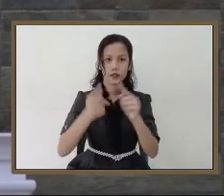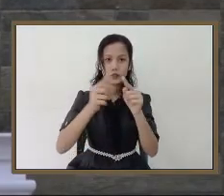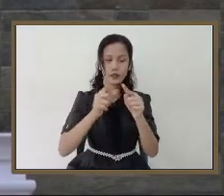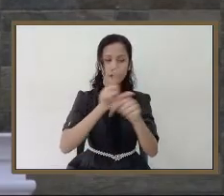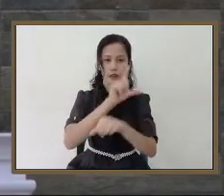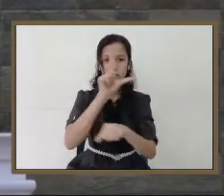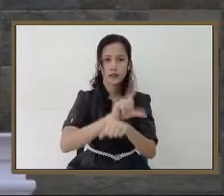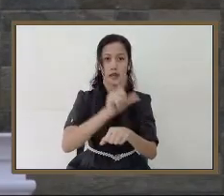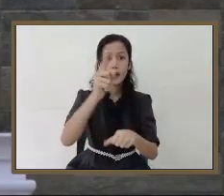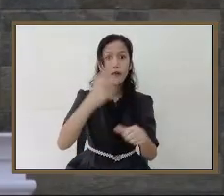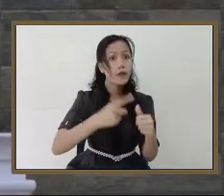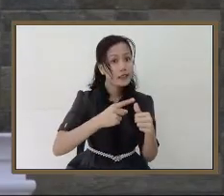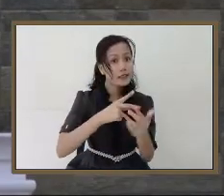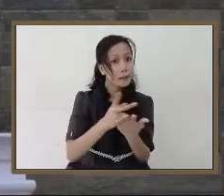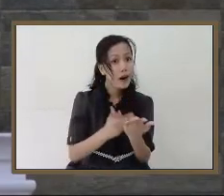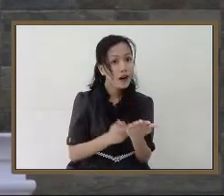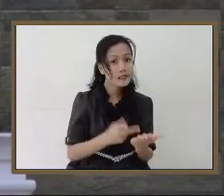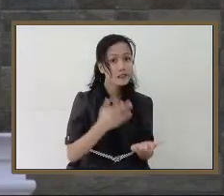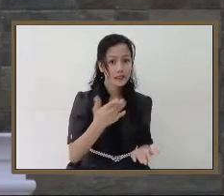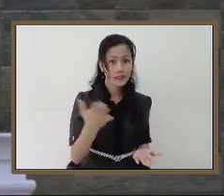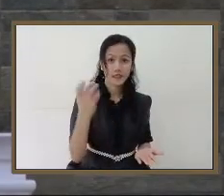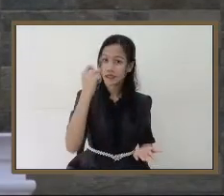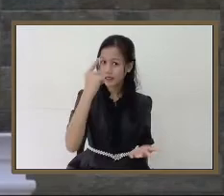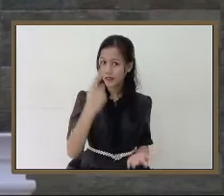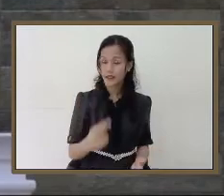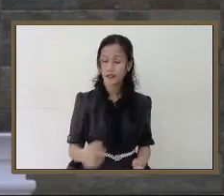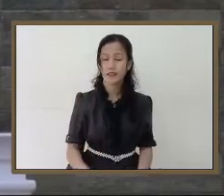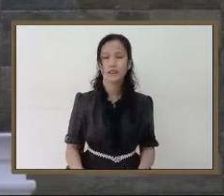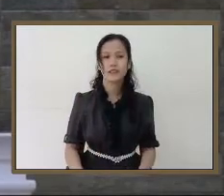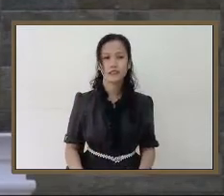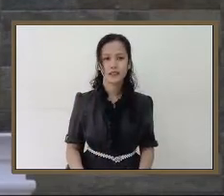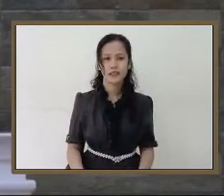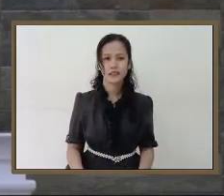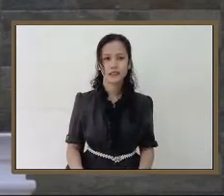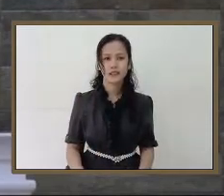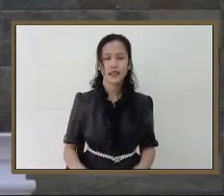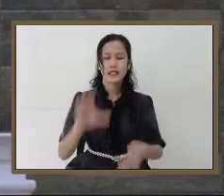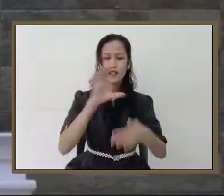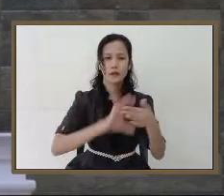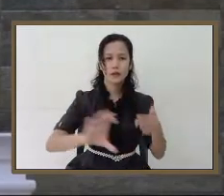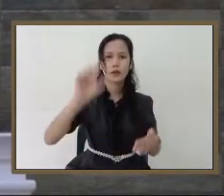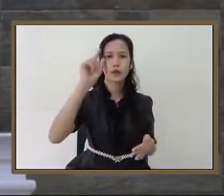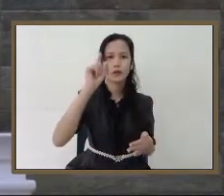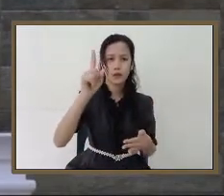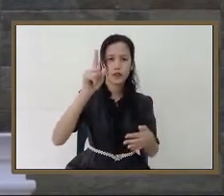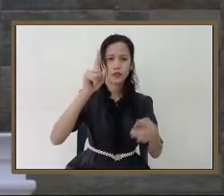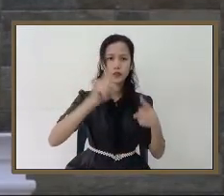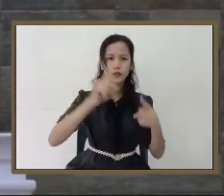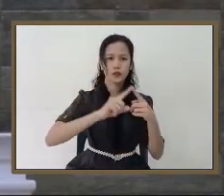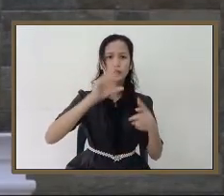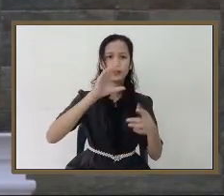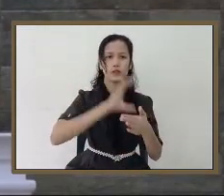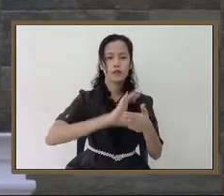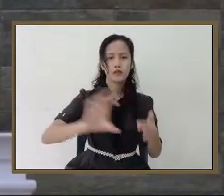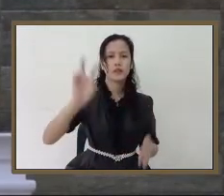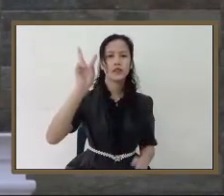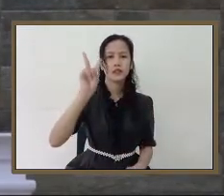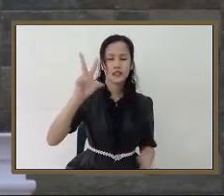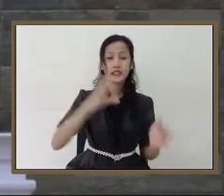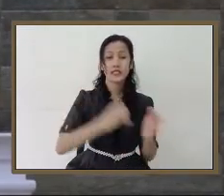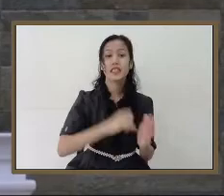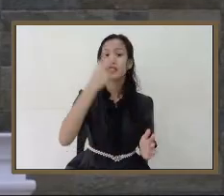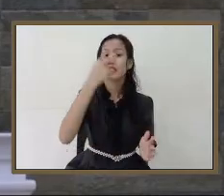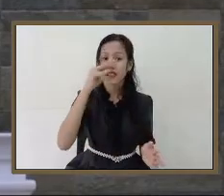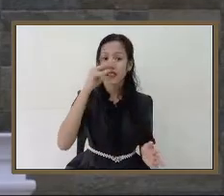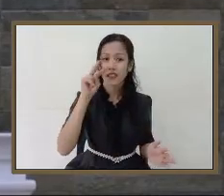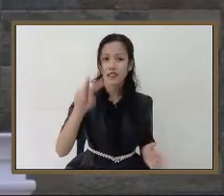is the first part of the book of Ezra, from chapter 1 to chapter 2, yan yung makikita po natin.